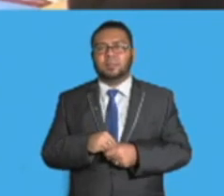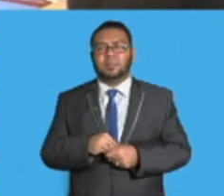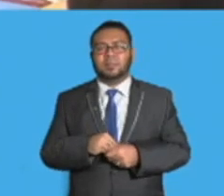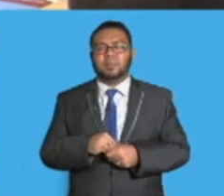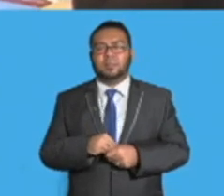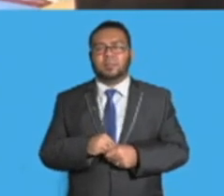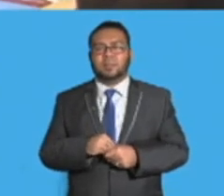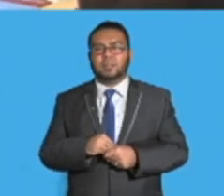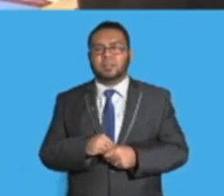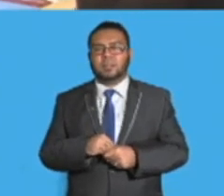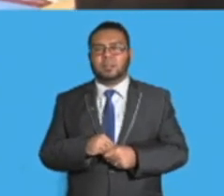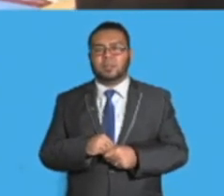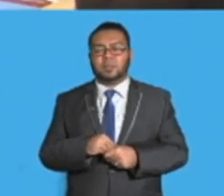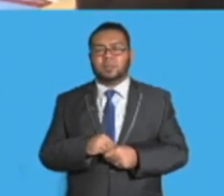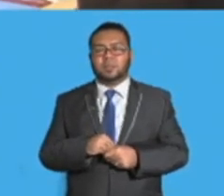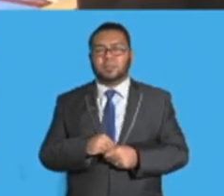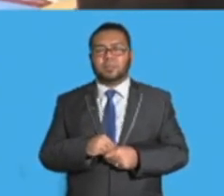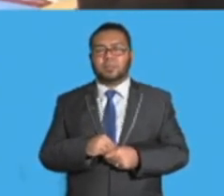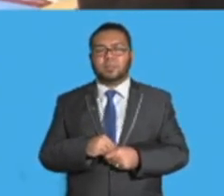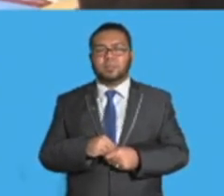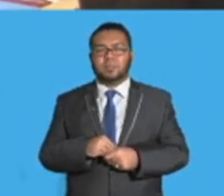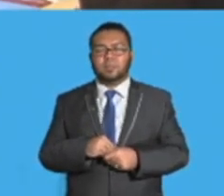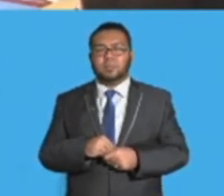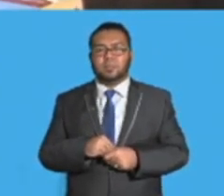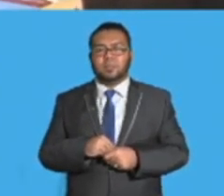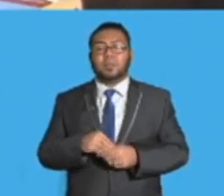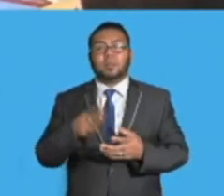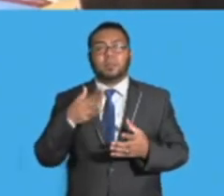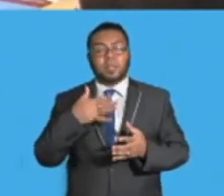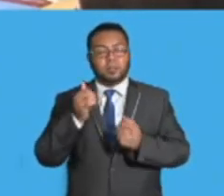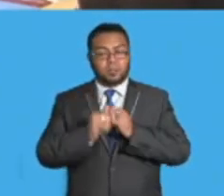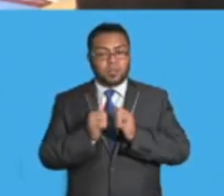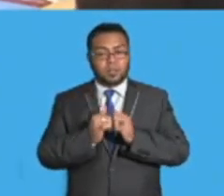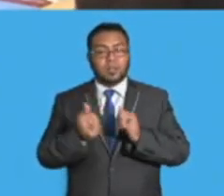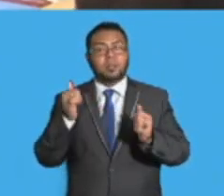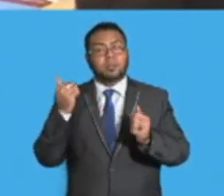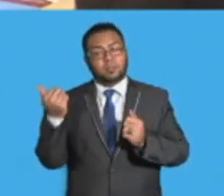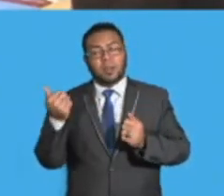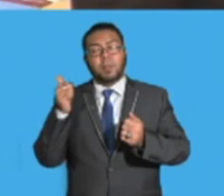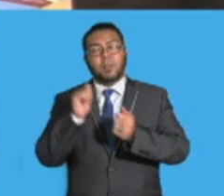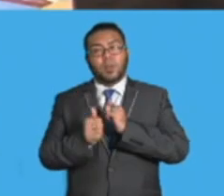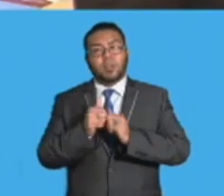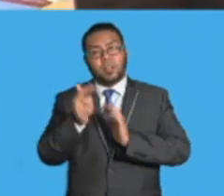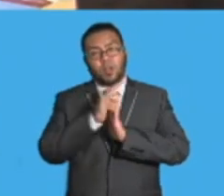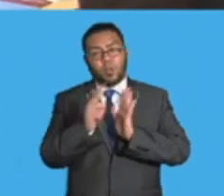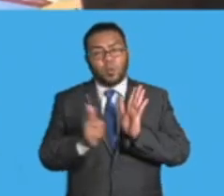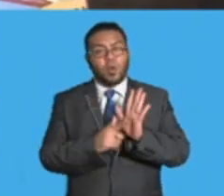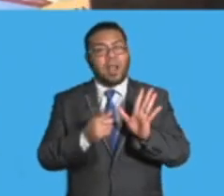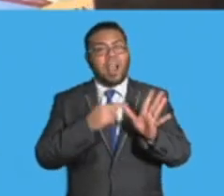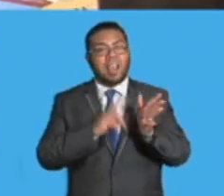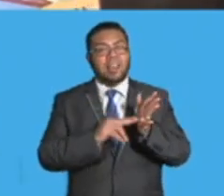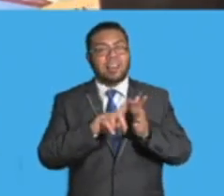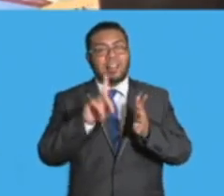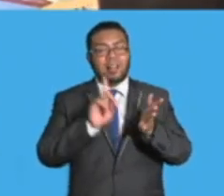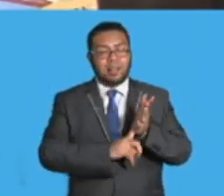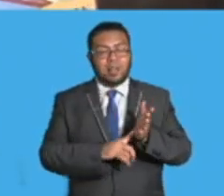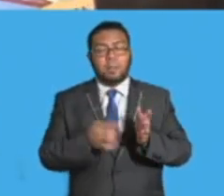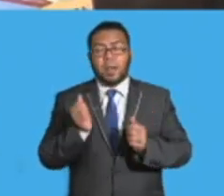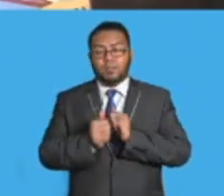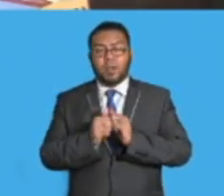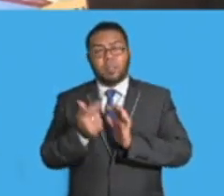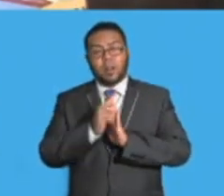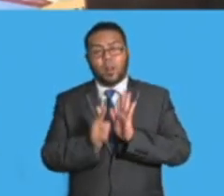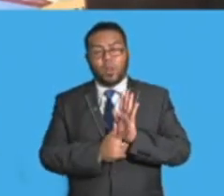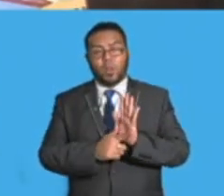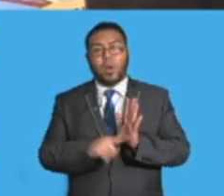namely my brother Sonu Vinayanath, my brother-in-law Anil Prasad, brother-in-law